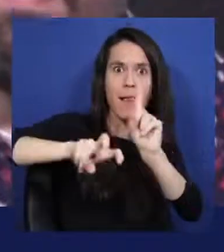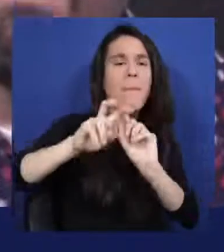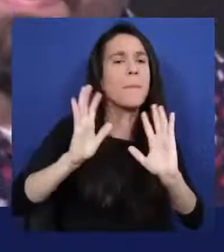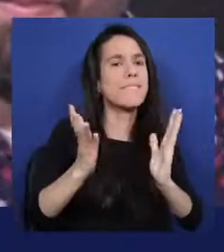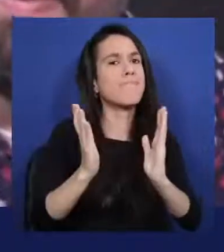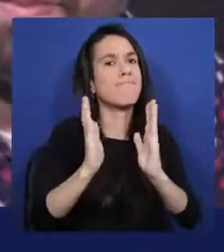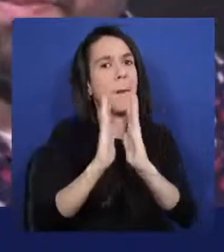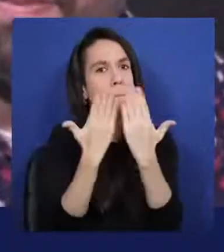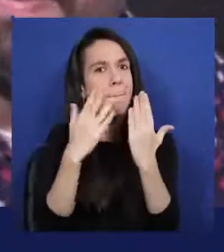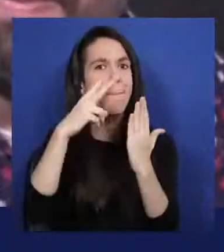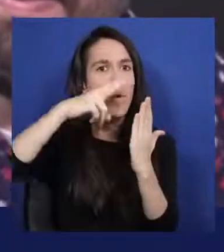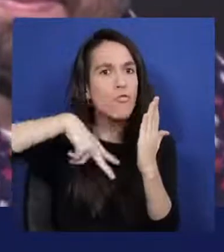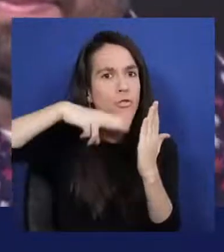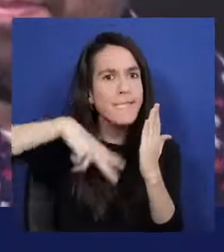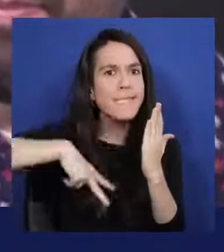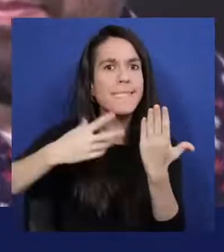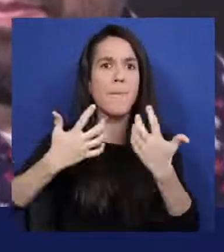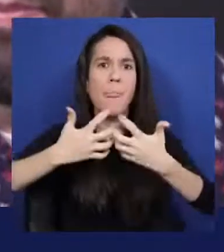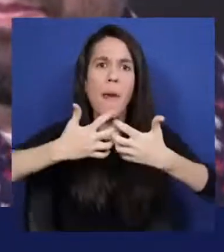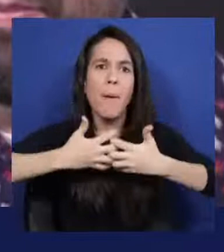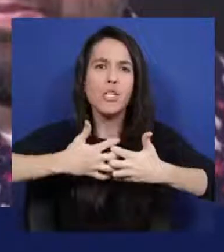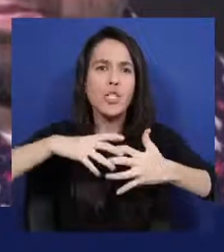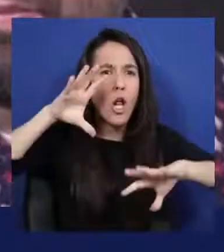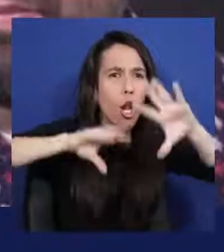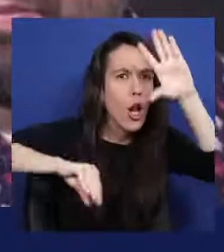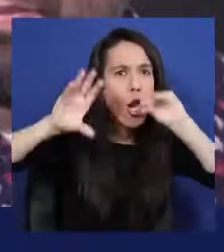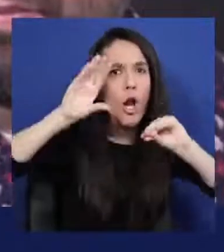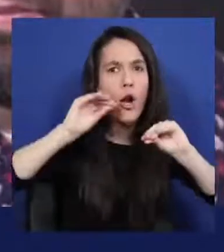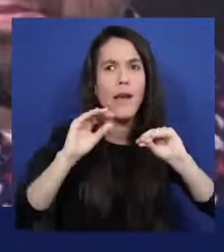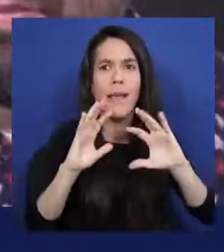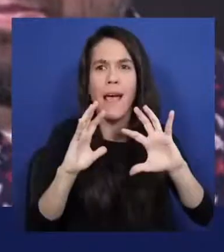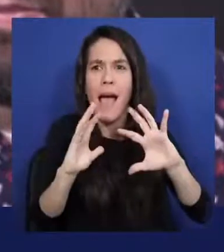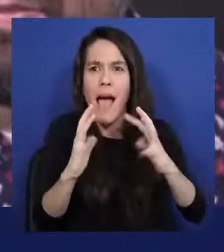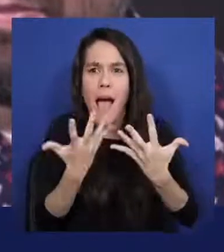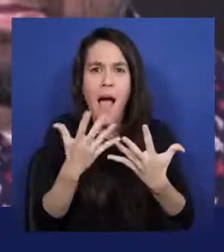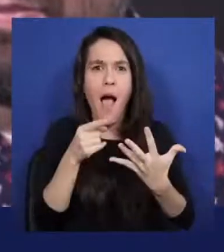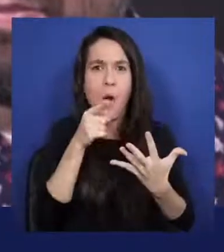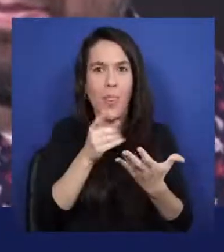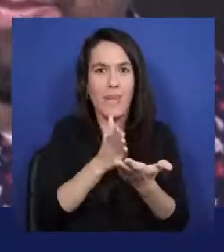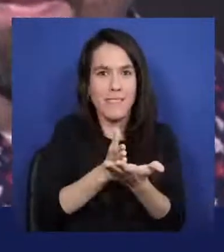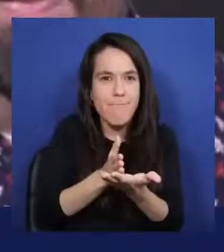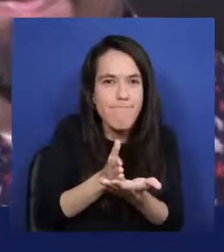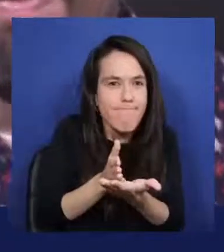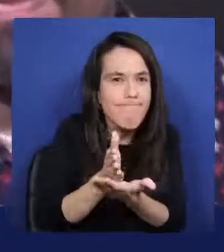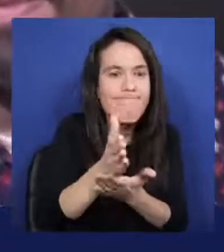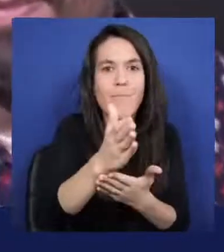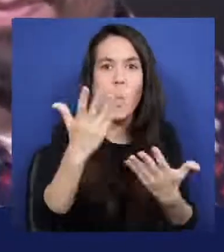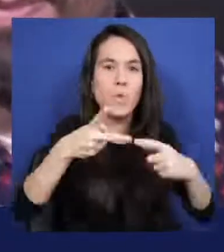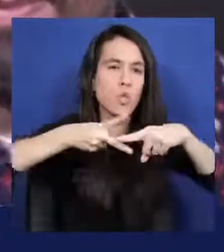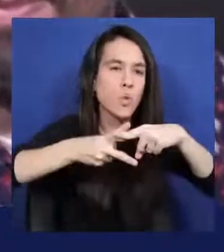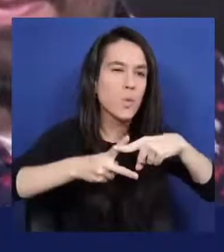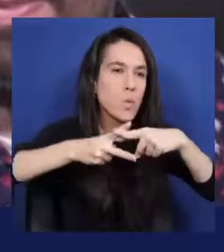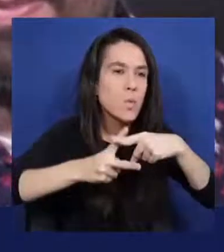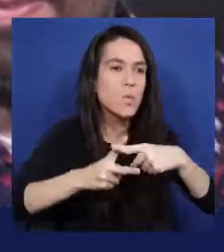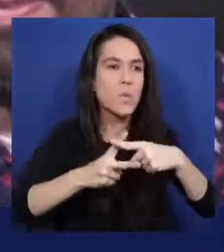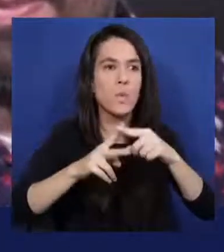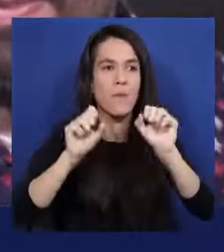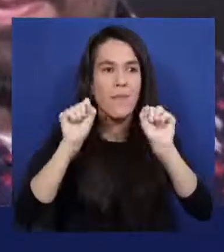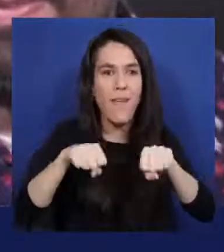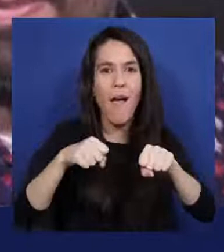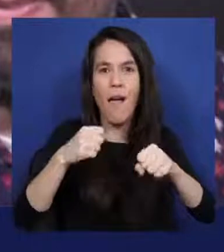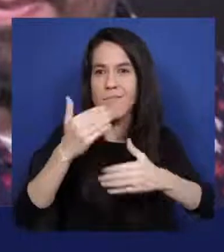about machine learning and how what techniques I supposed to use, what tools available, and what